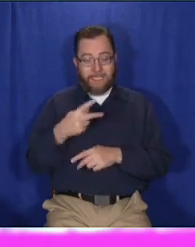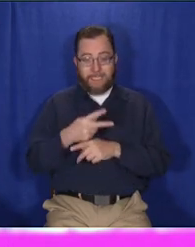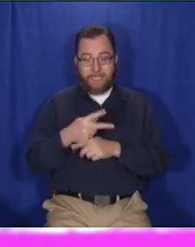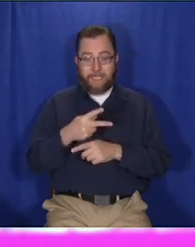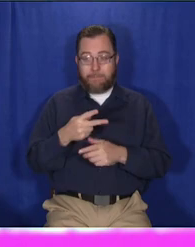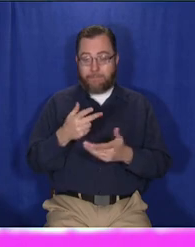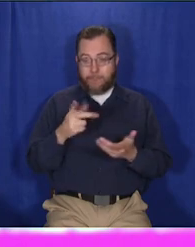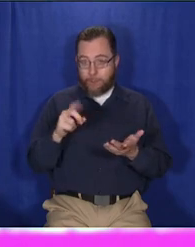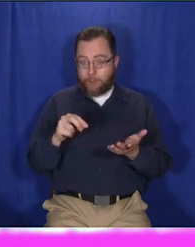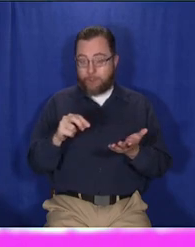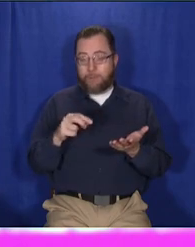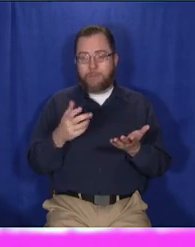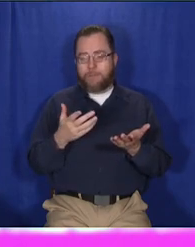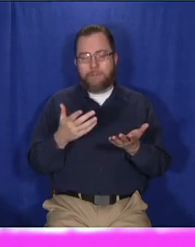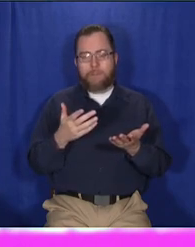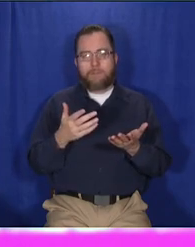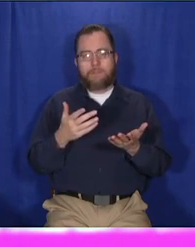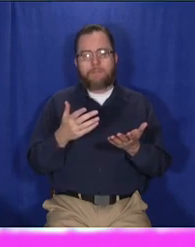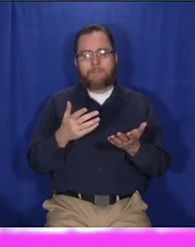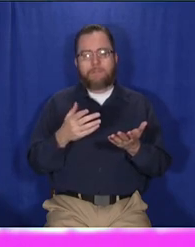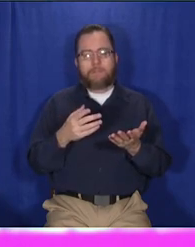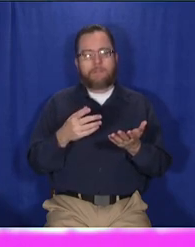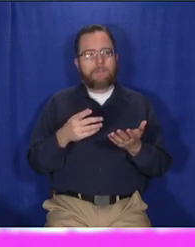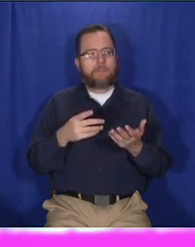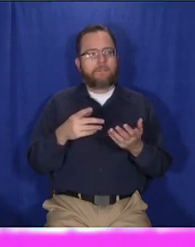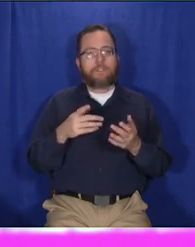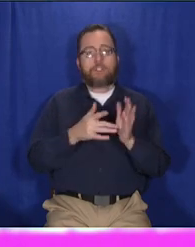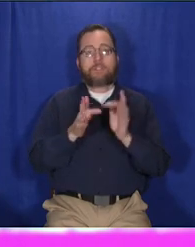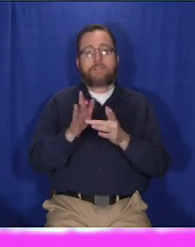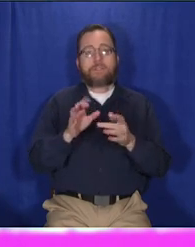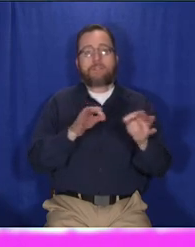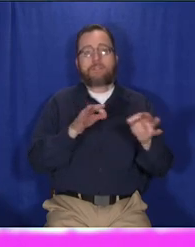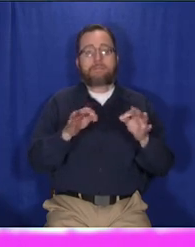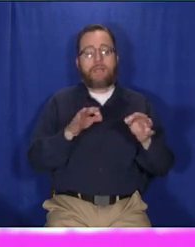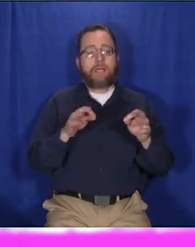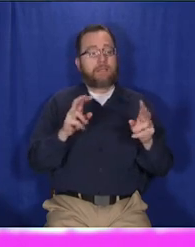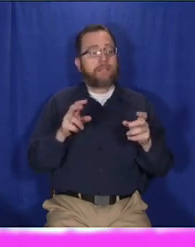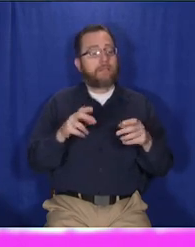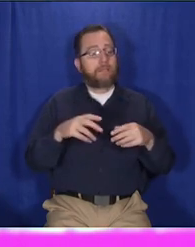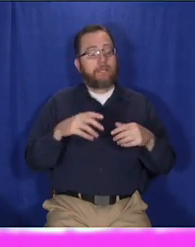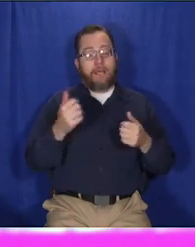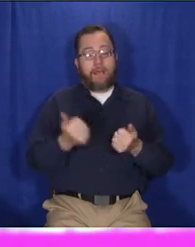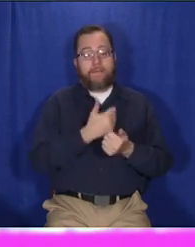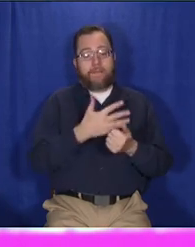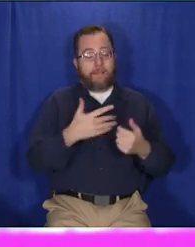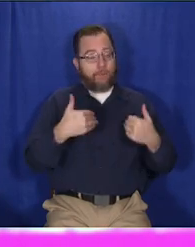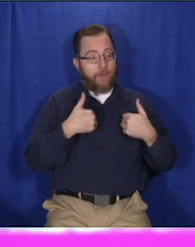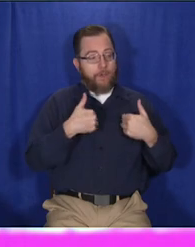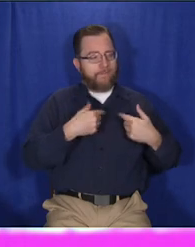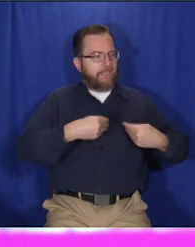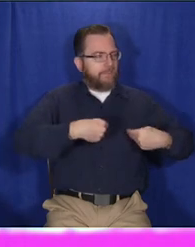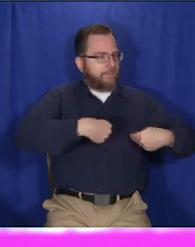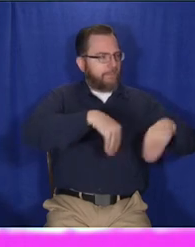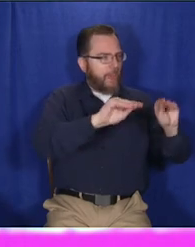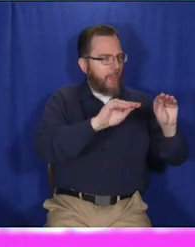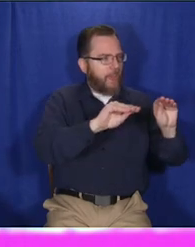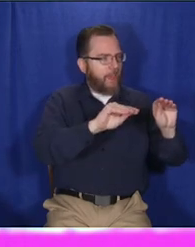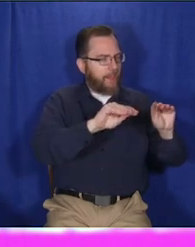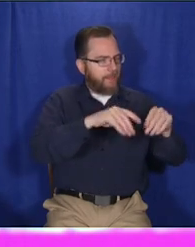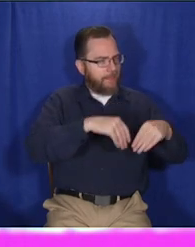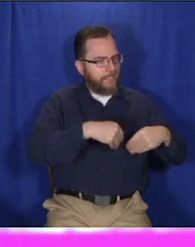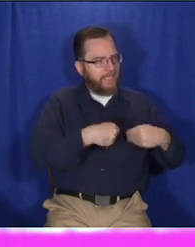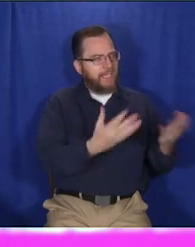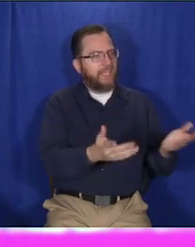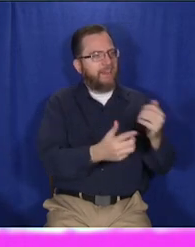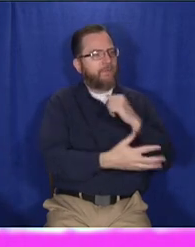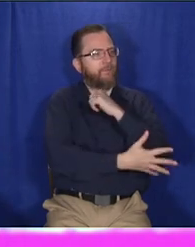Mark 10:17 says, sell all you have and give to the poor, and you will have treasure in heaven. To his disciples, Jesus